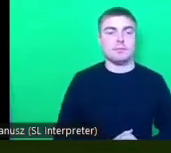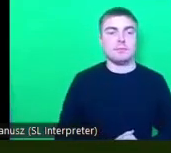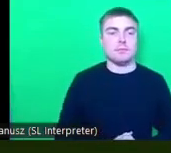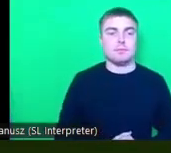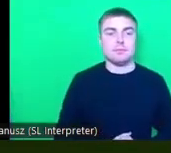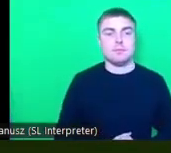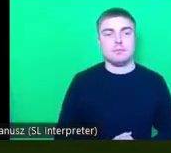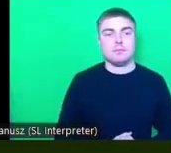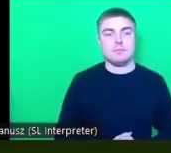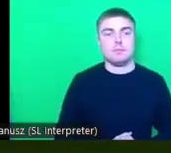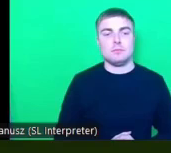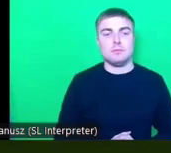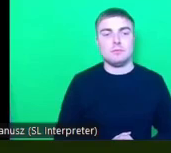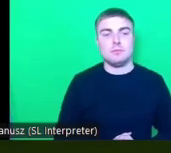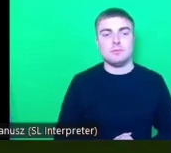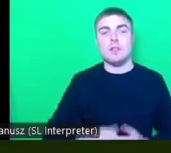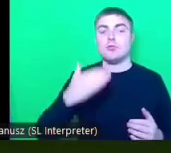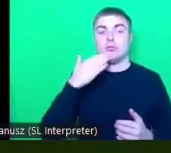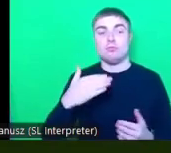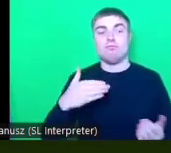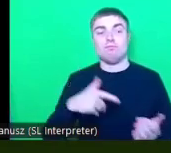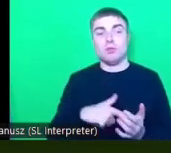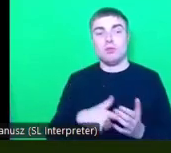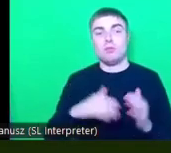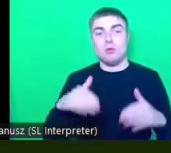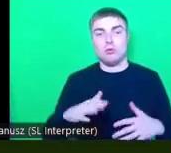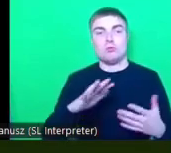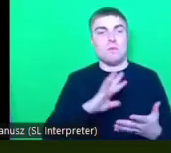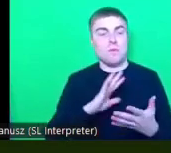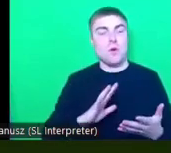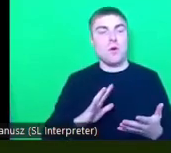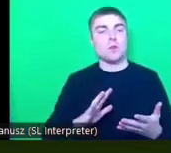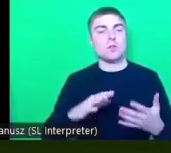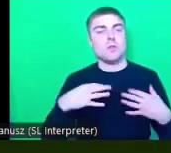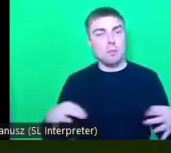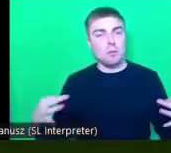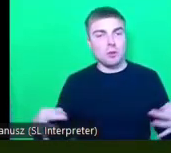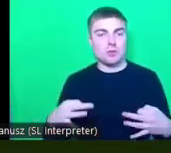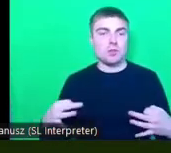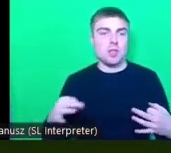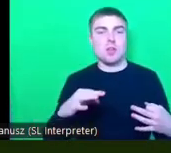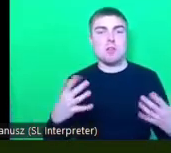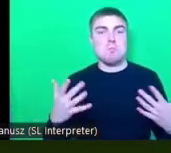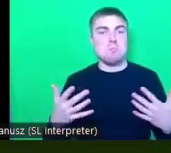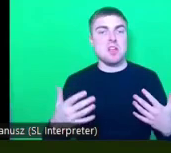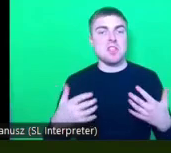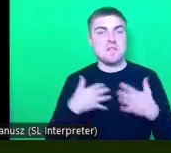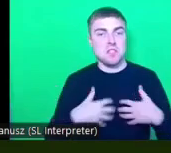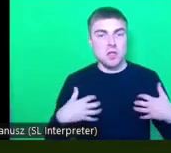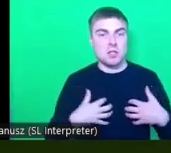that we also have a migrating moose population in this area that do not make the